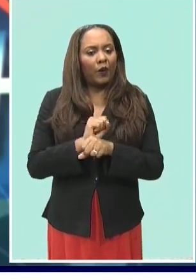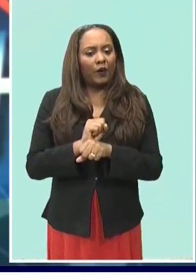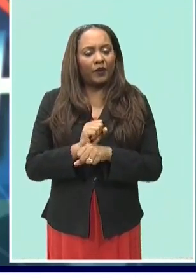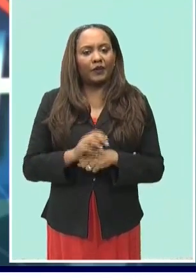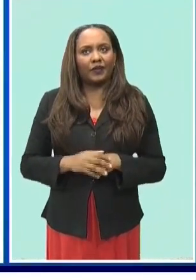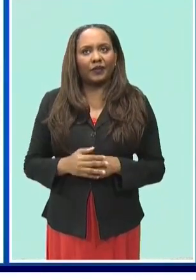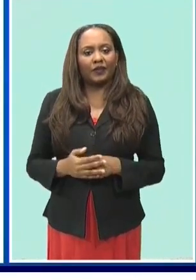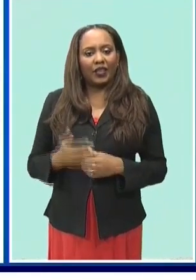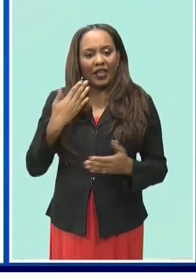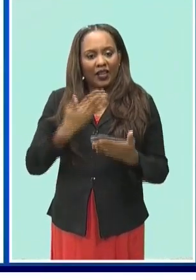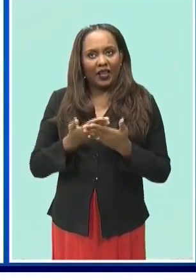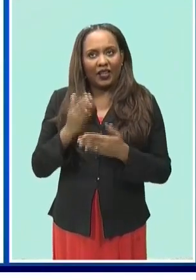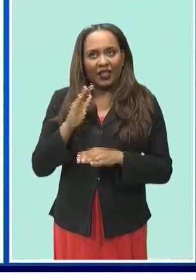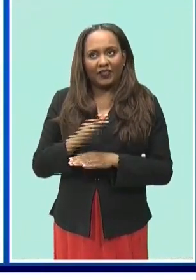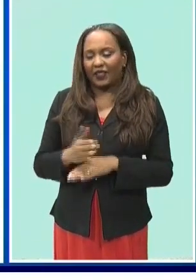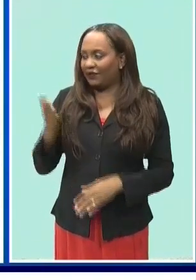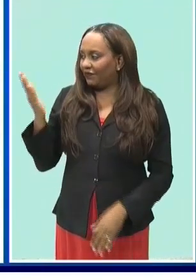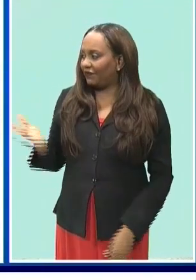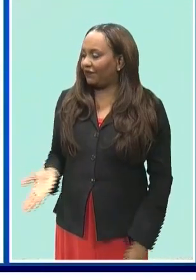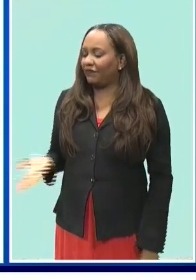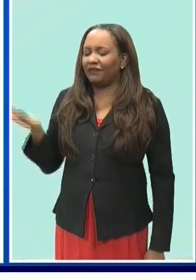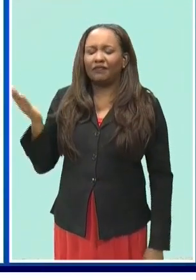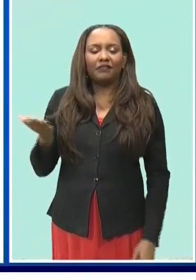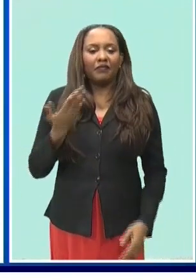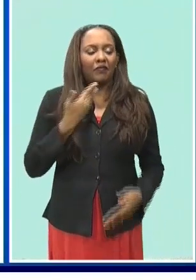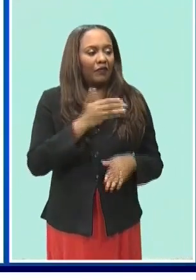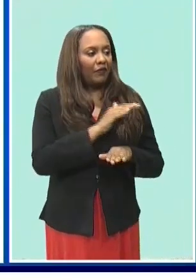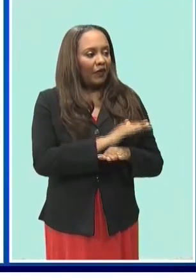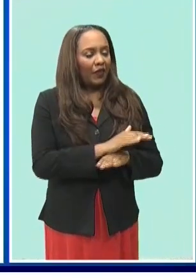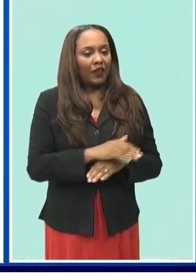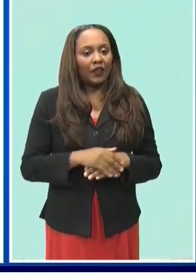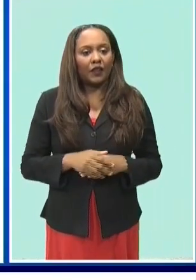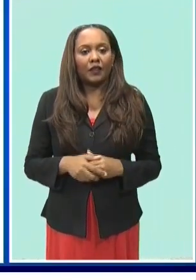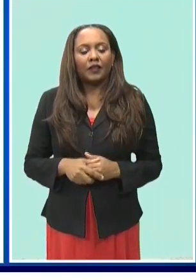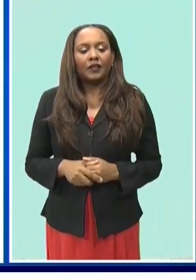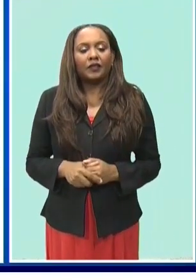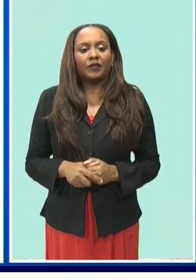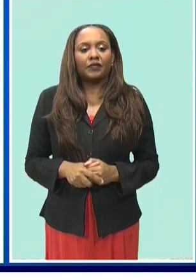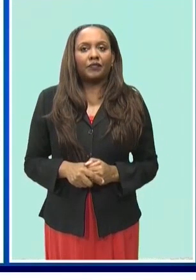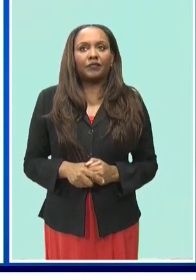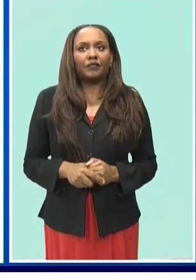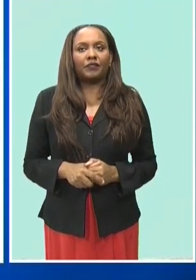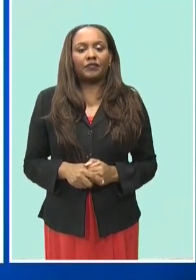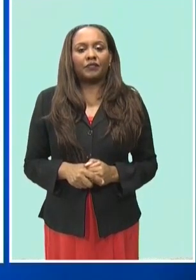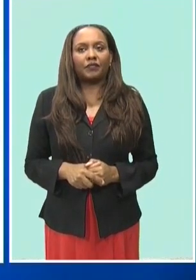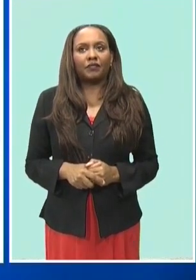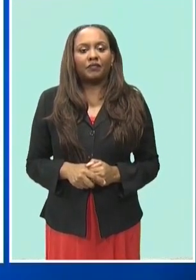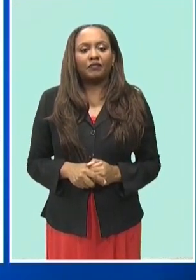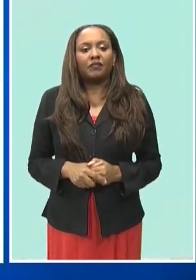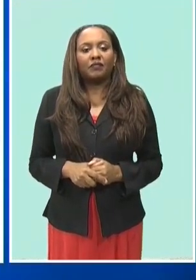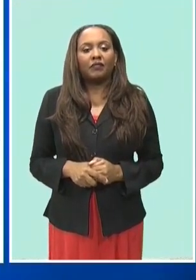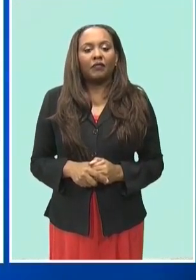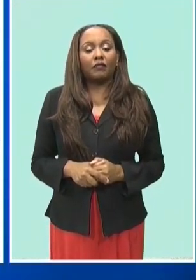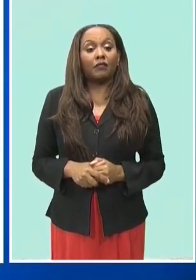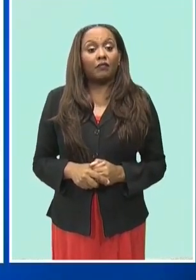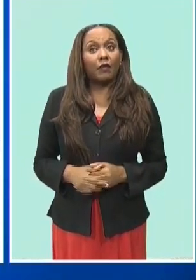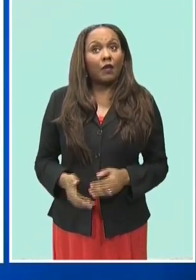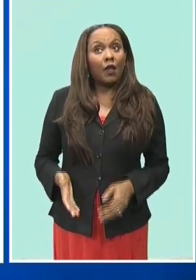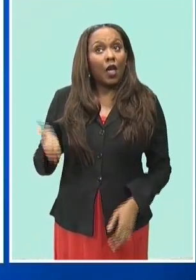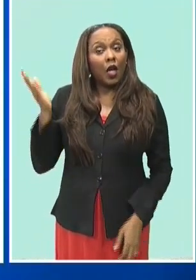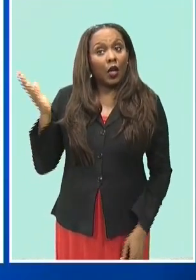art. Phillips, good evening. Good evening. Thank you for having me. Okay, from where you sit, especially as a poet laureate,